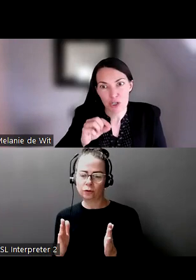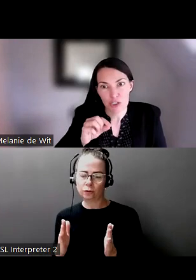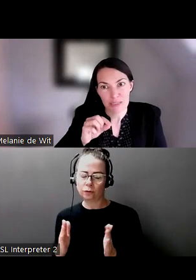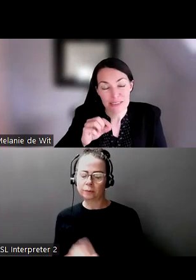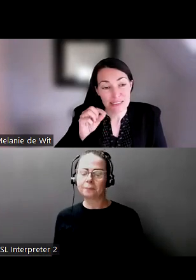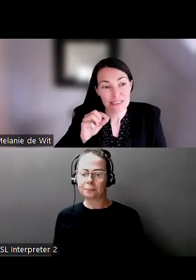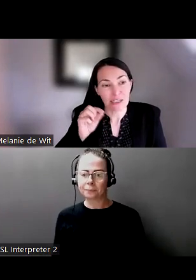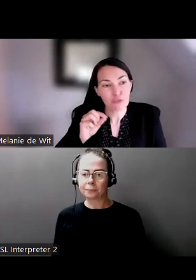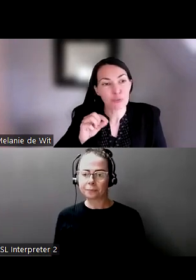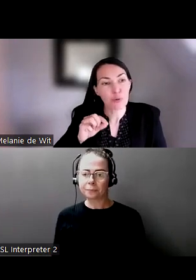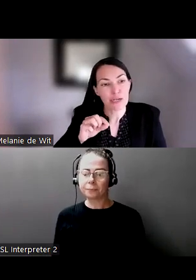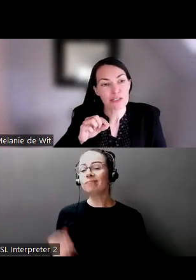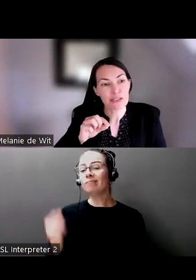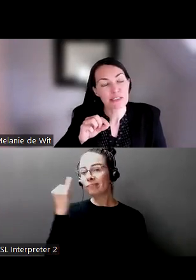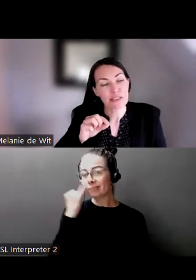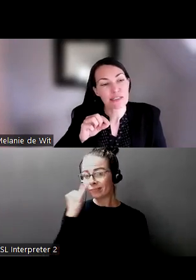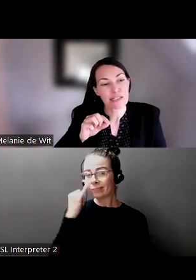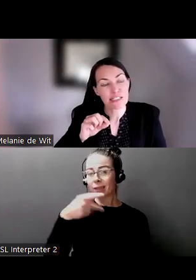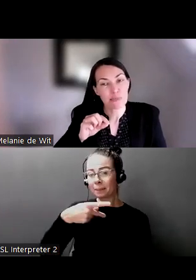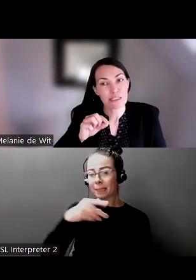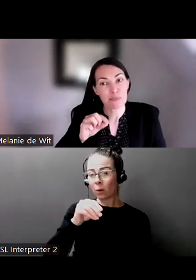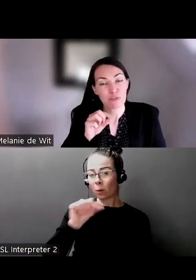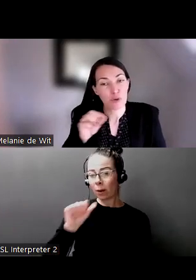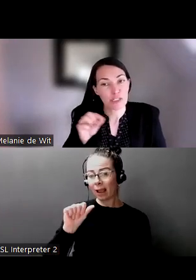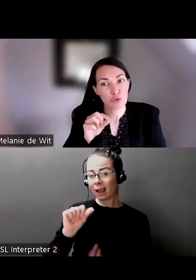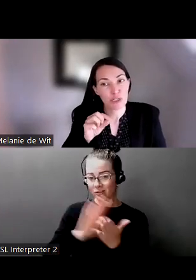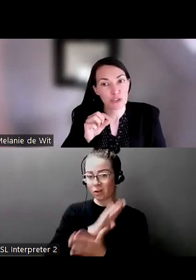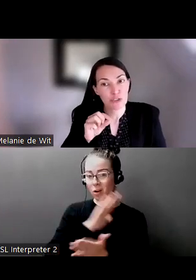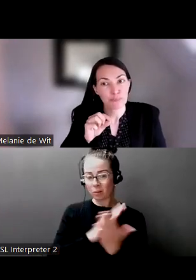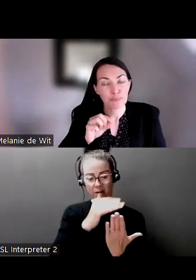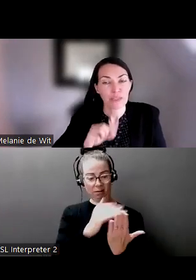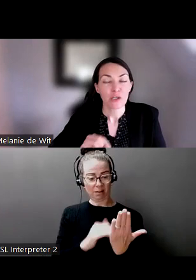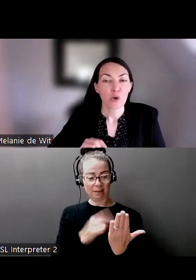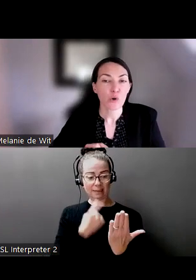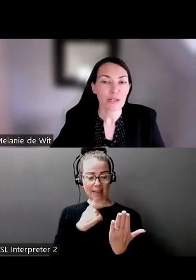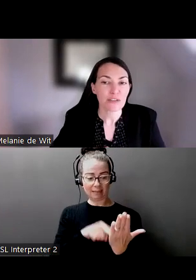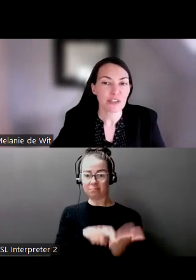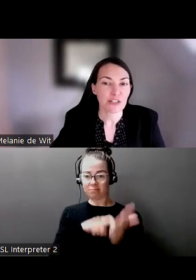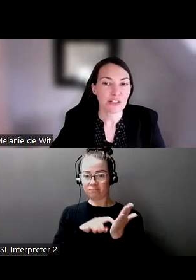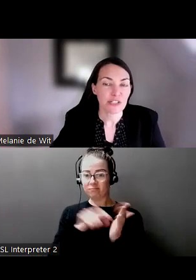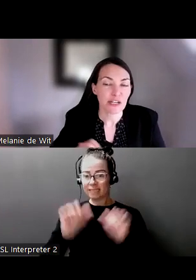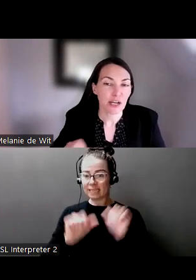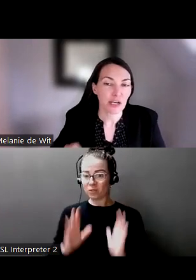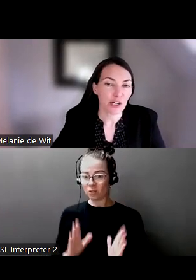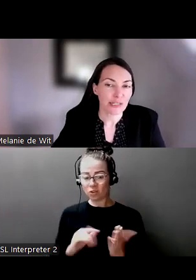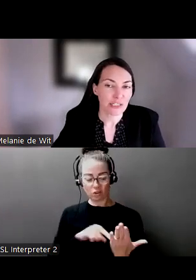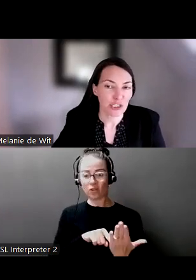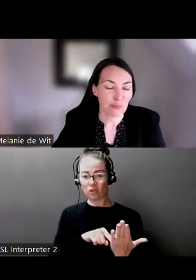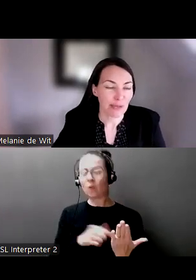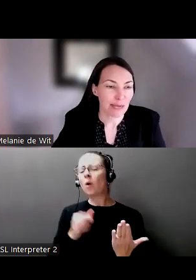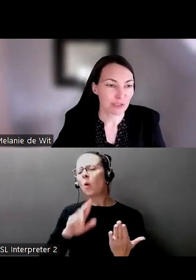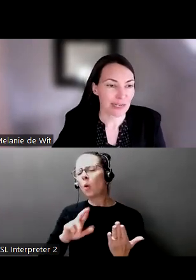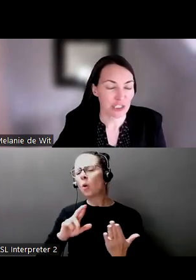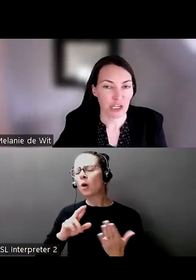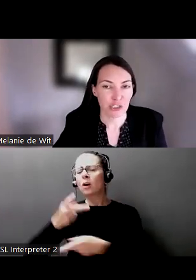attorney document itself requires an assessment before it's triggered. Or if there's a